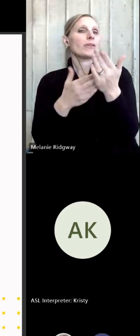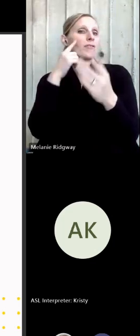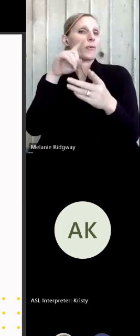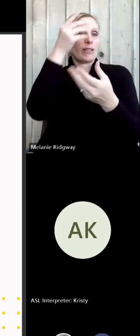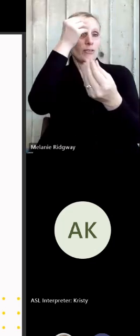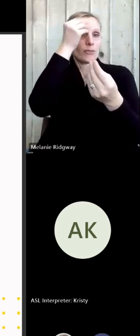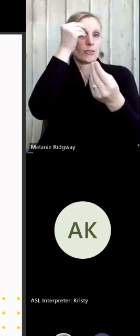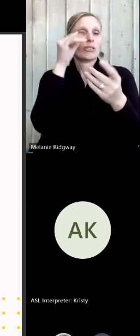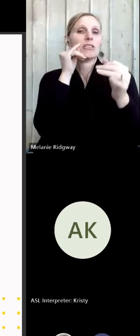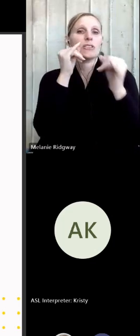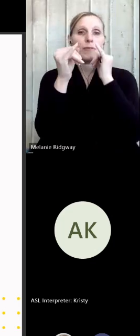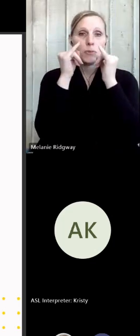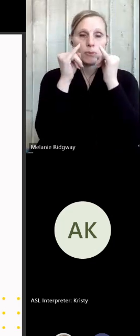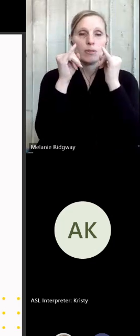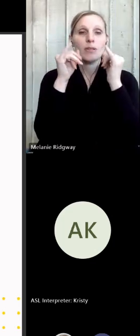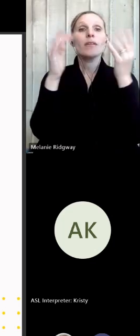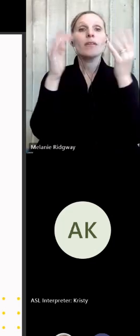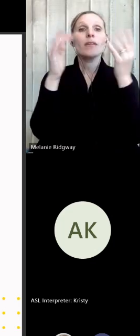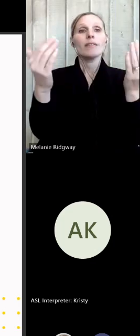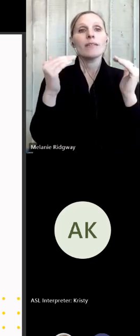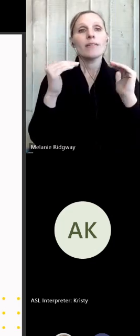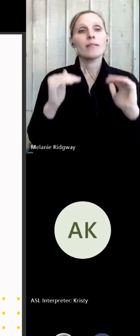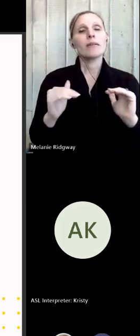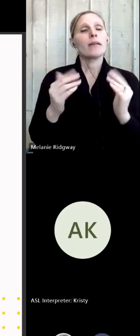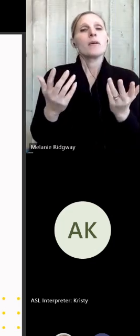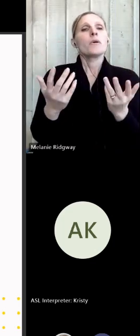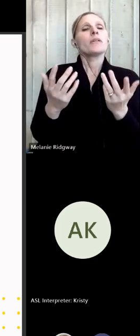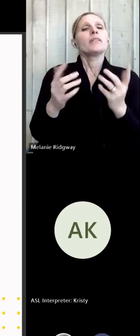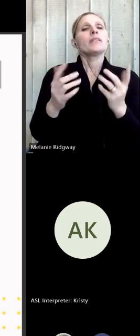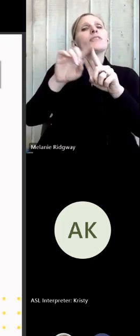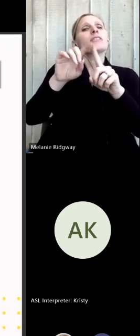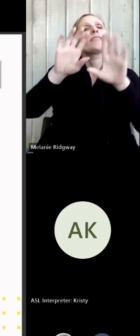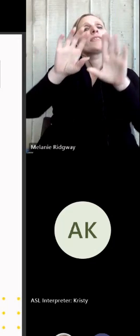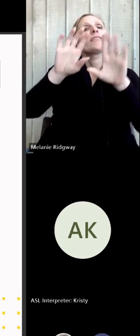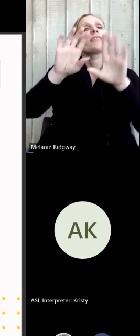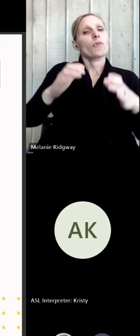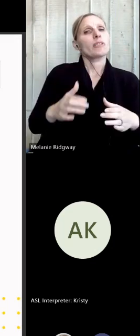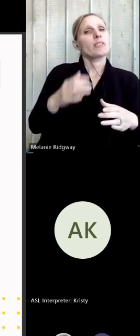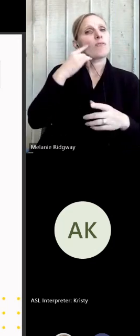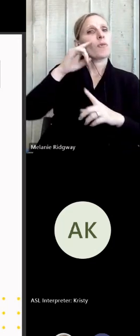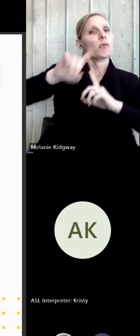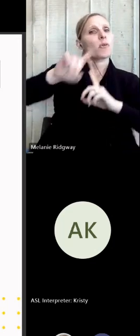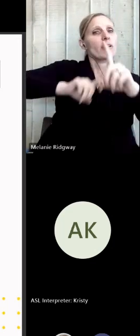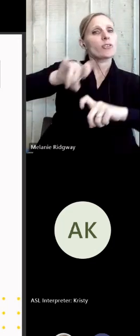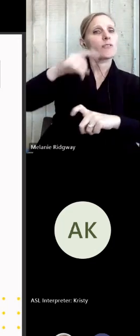the categories of your questions. Please forward.